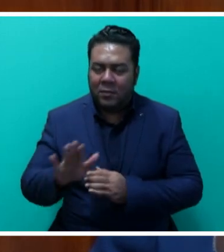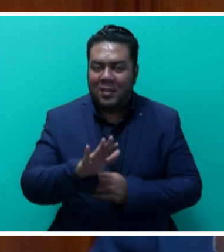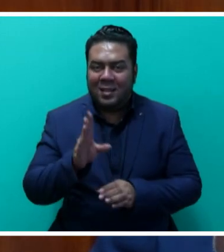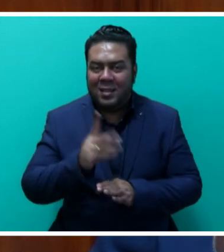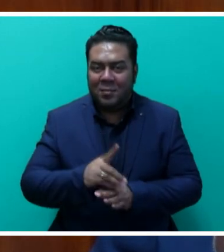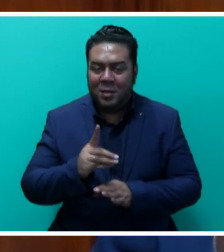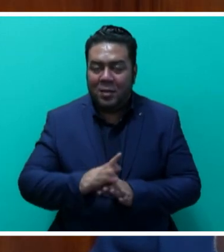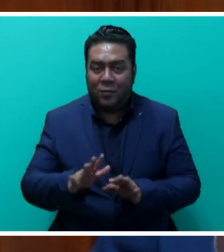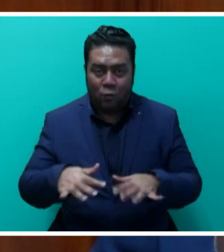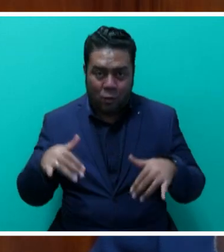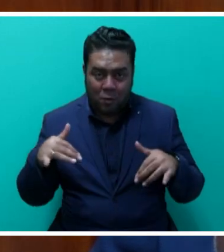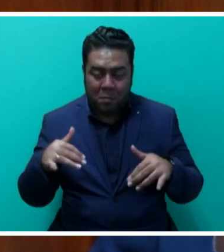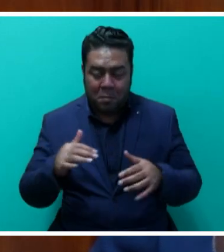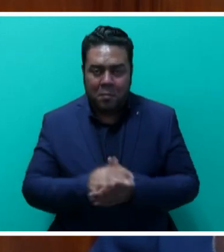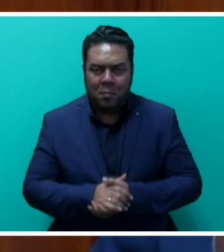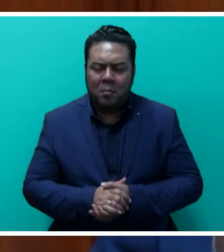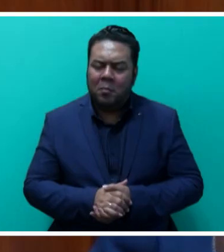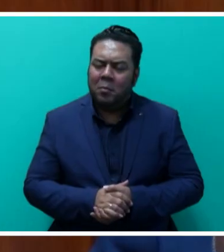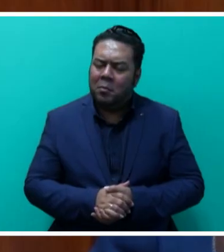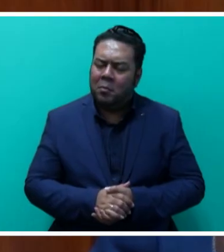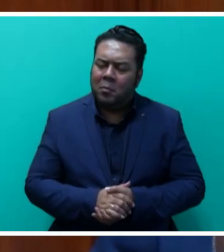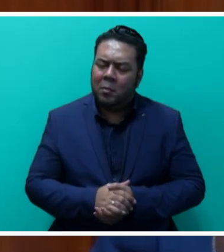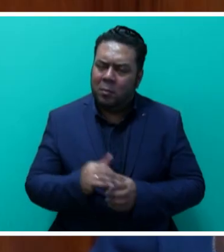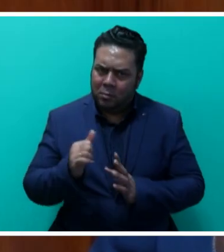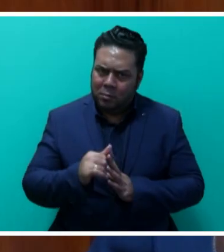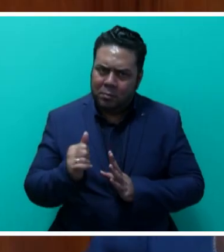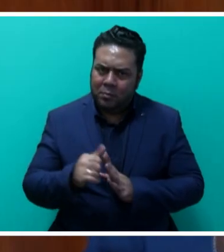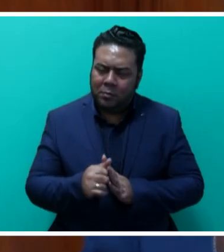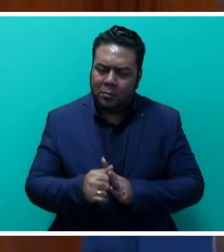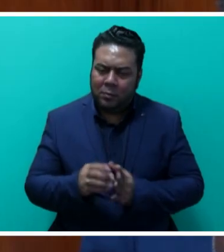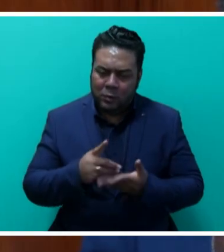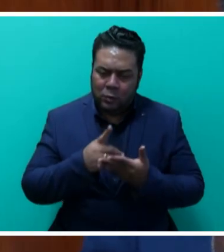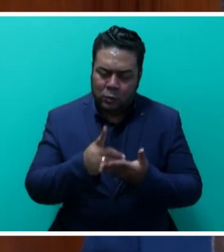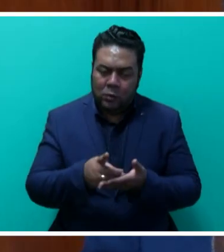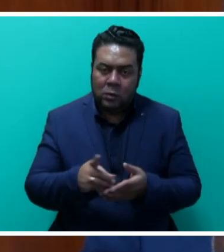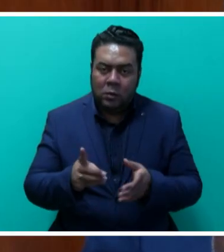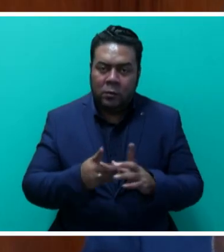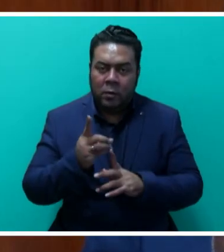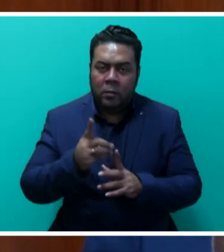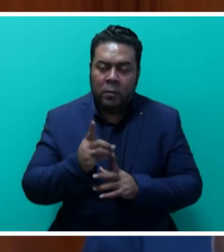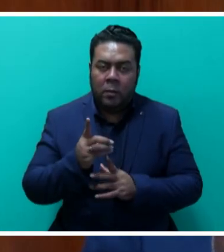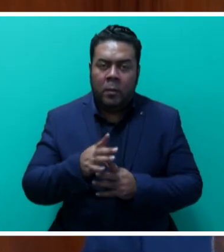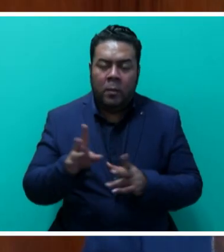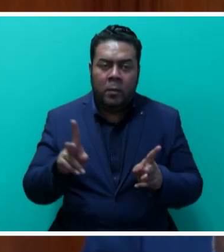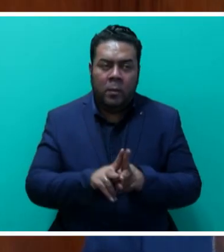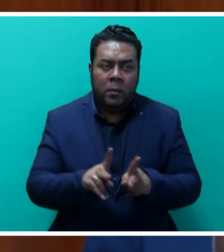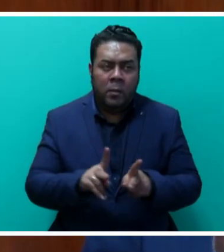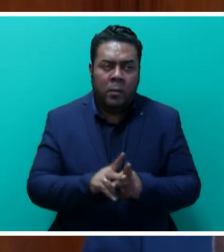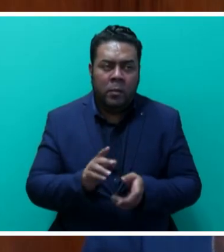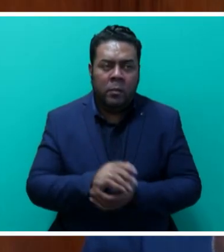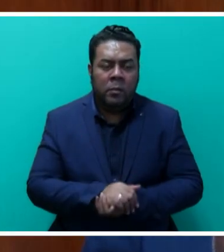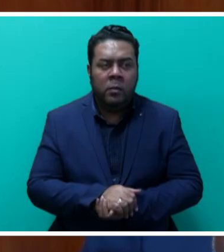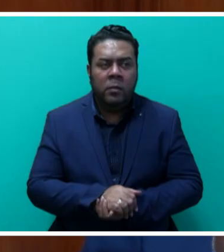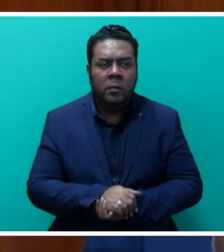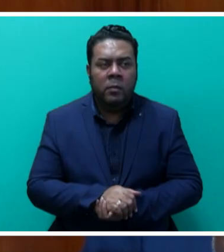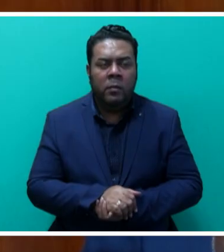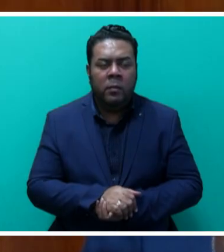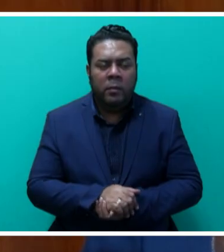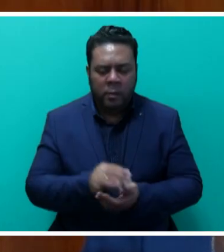well as our donor and development partners. And so this is provided to